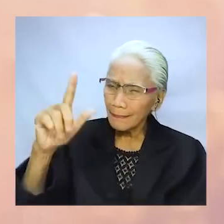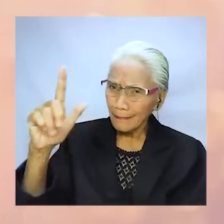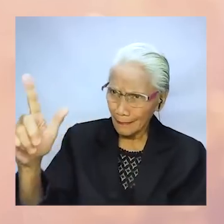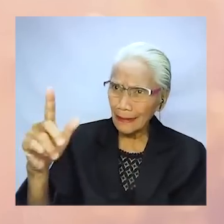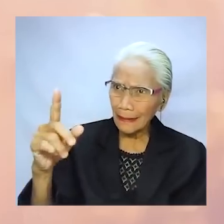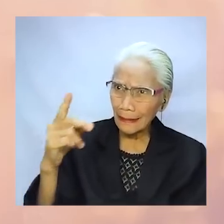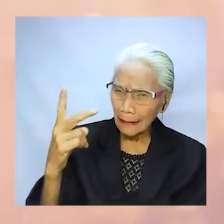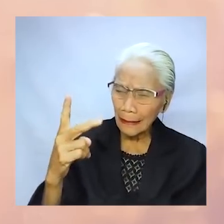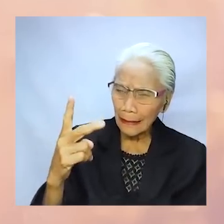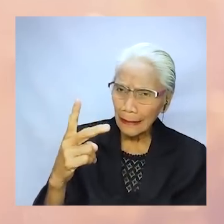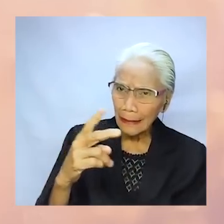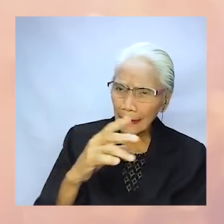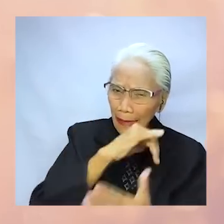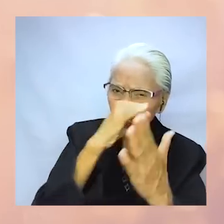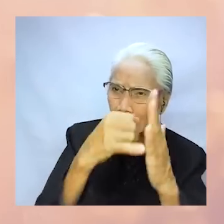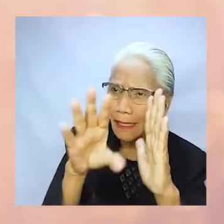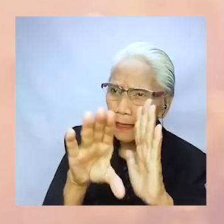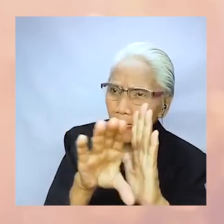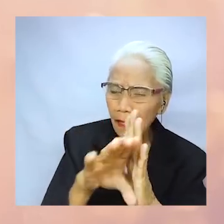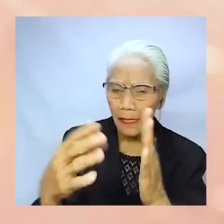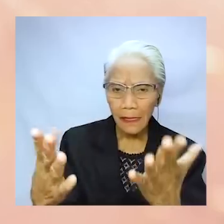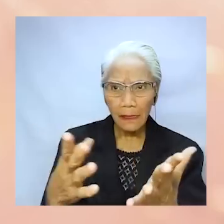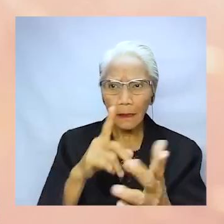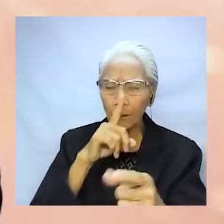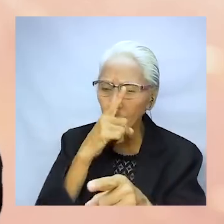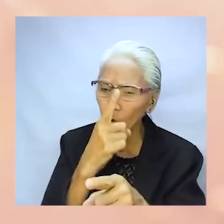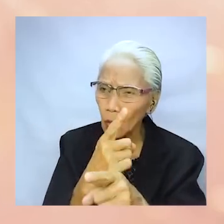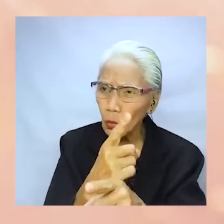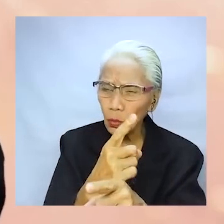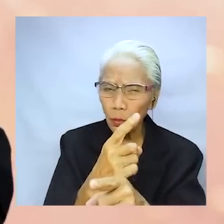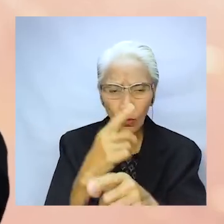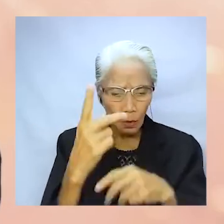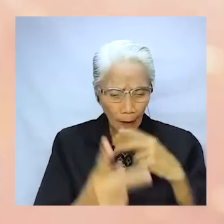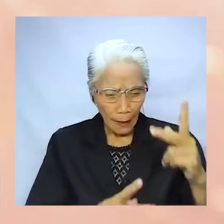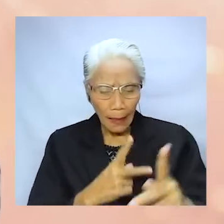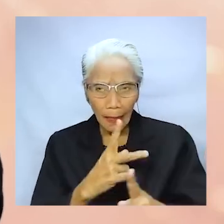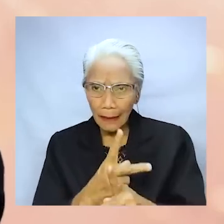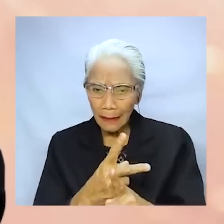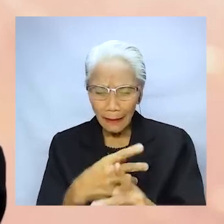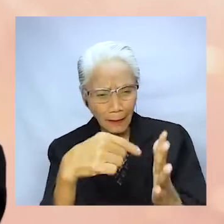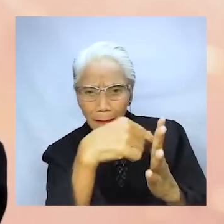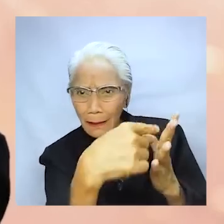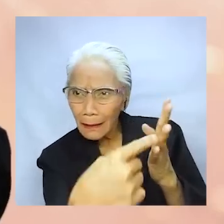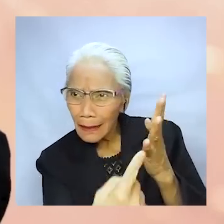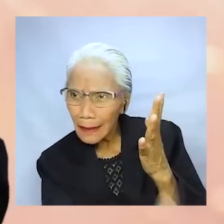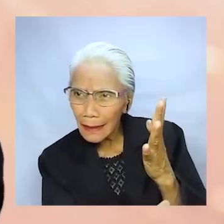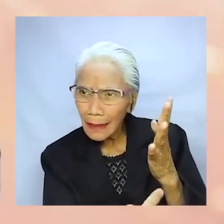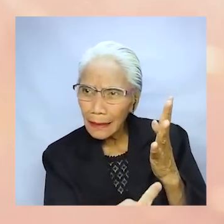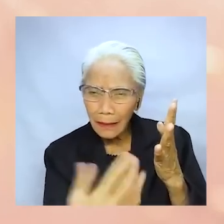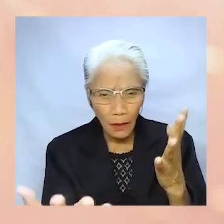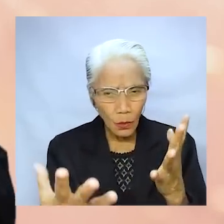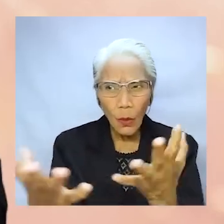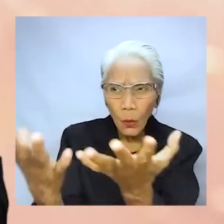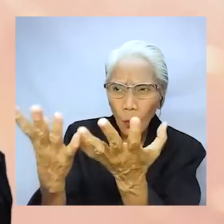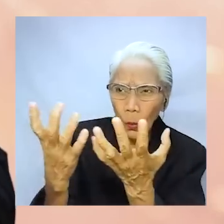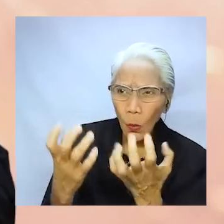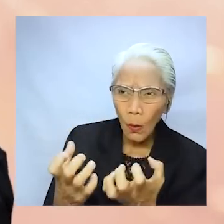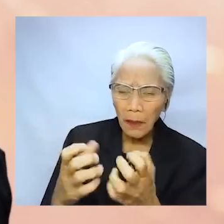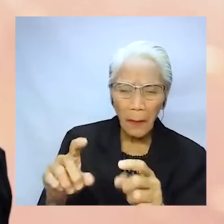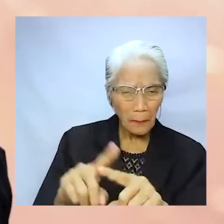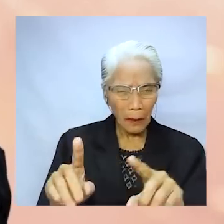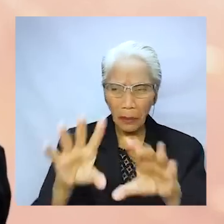Justice, truth, kindness. These are the things that we all long for, but the world doesn't want to see